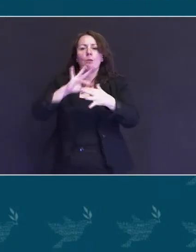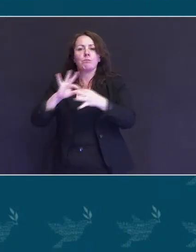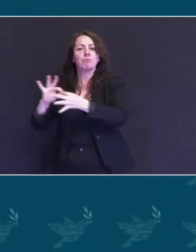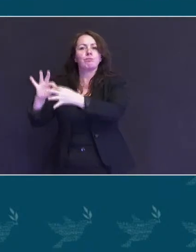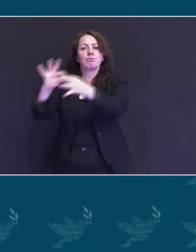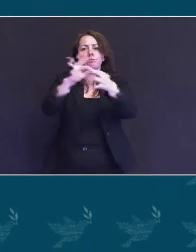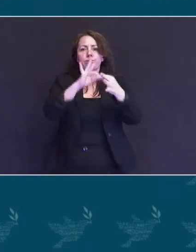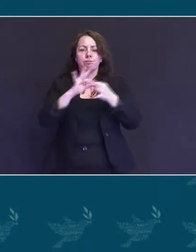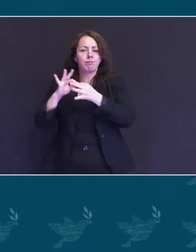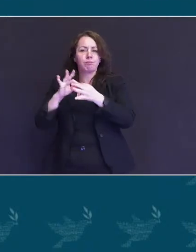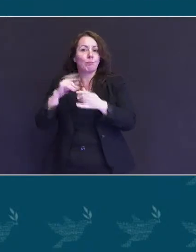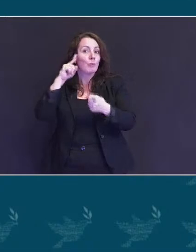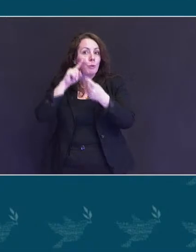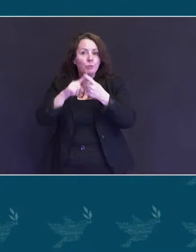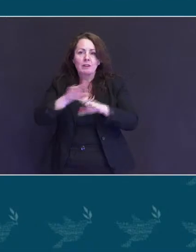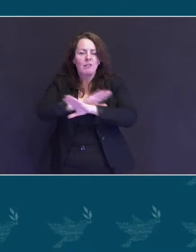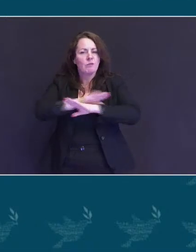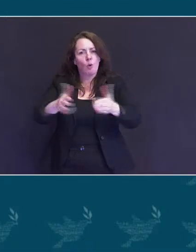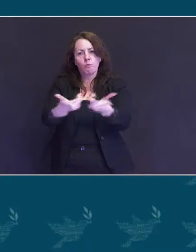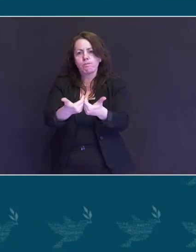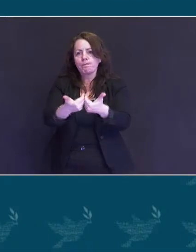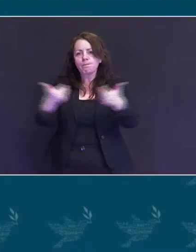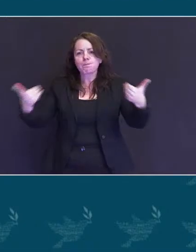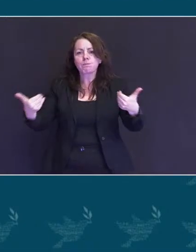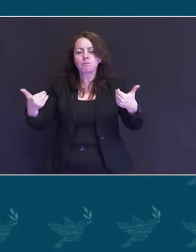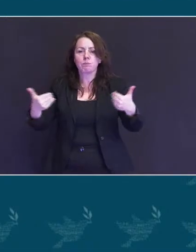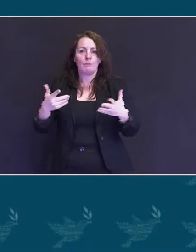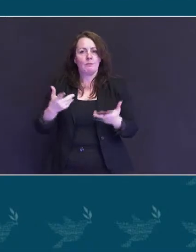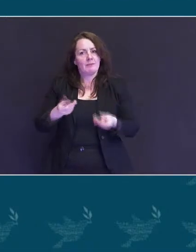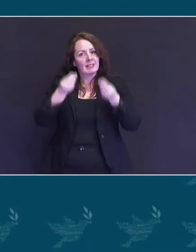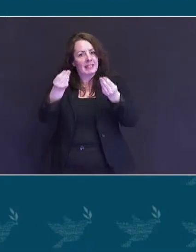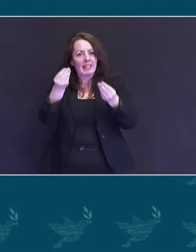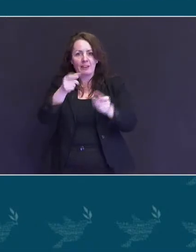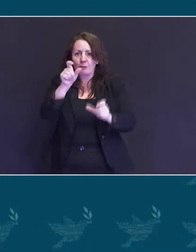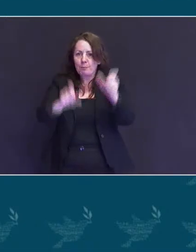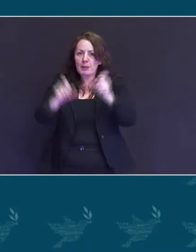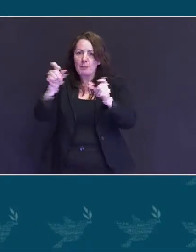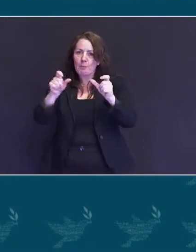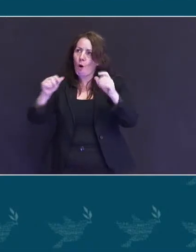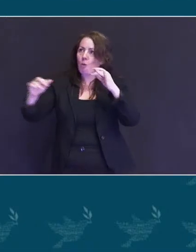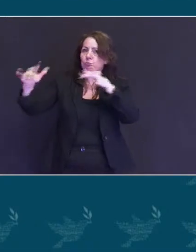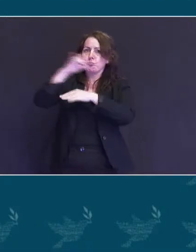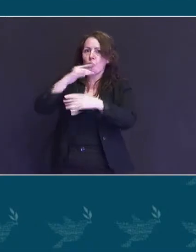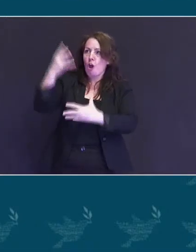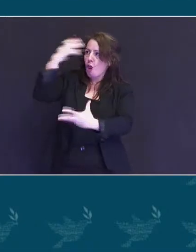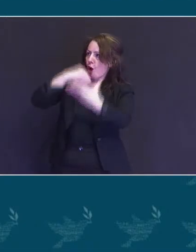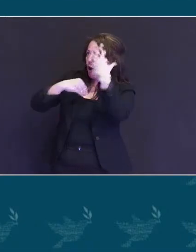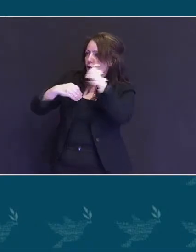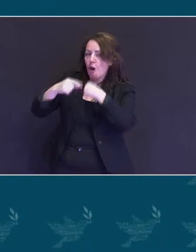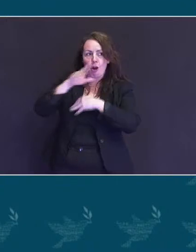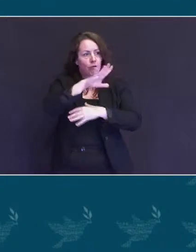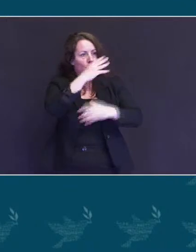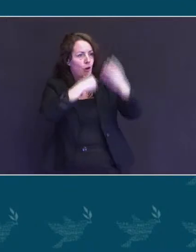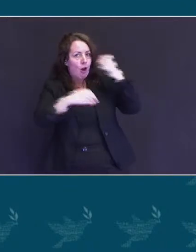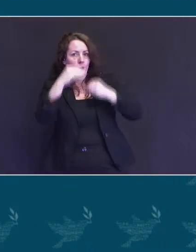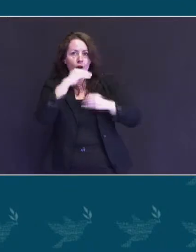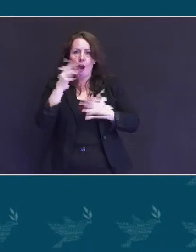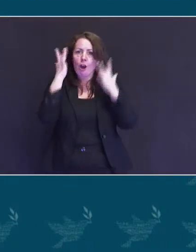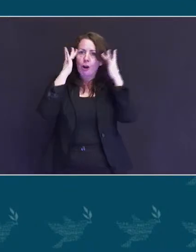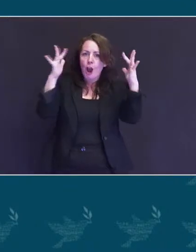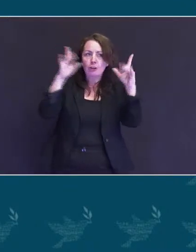are able to learn each other's languages. So, but then from the Ministry